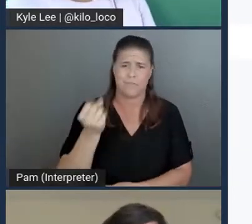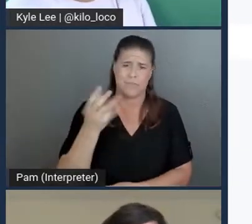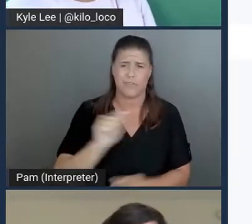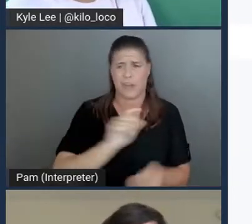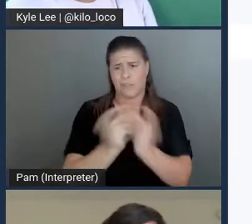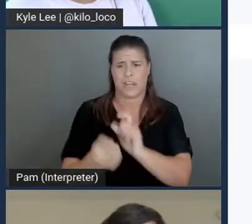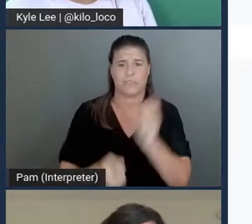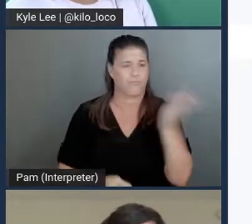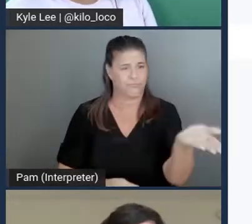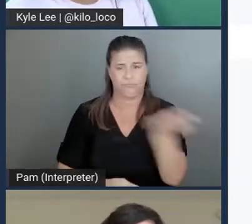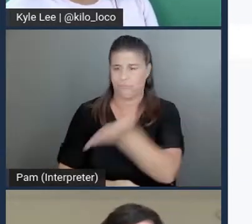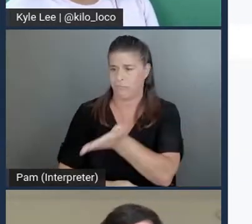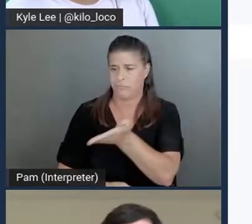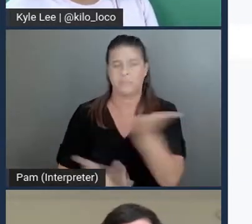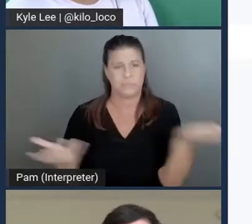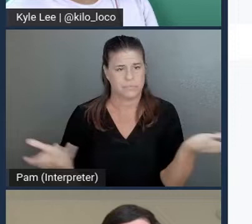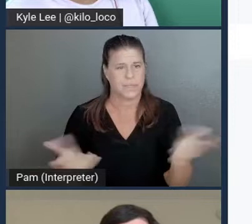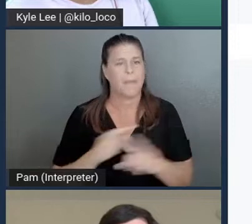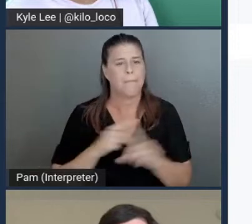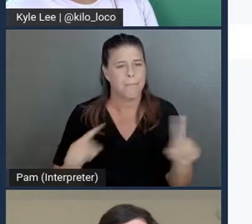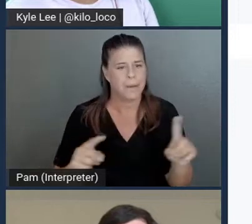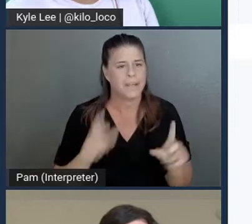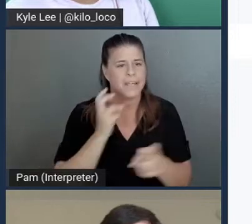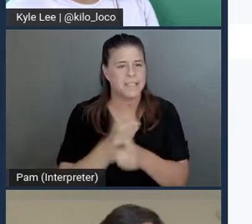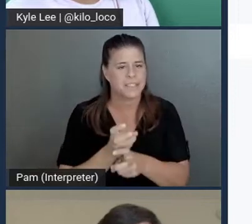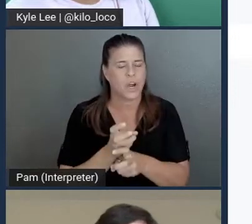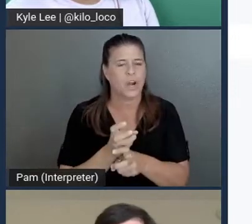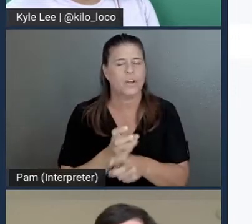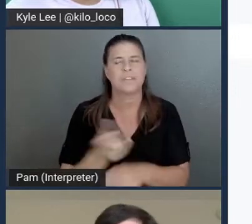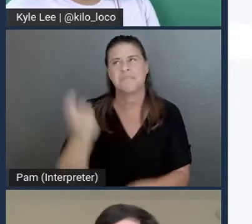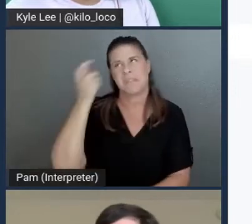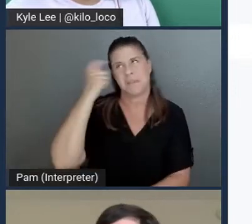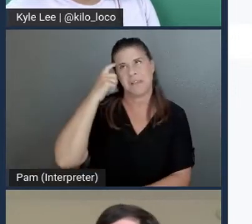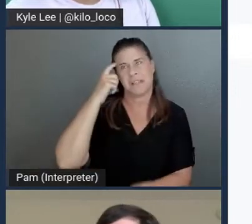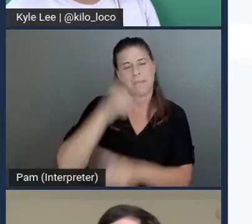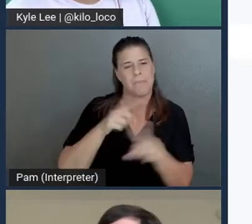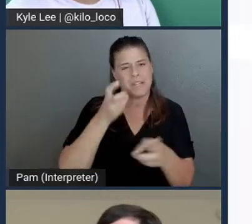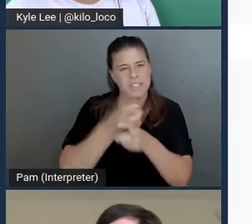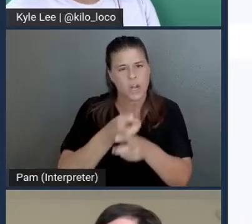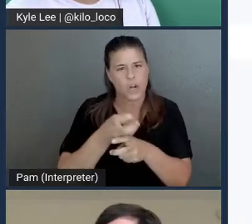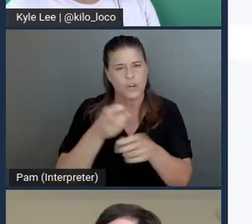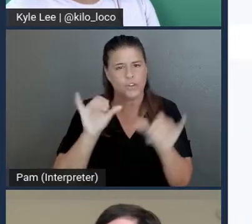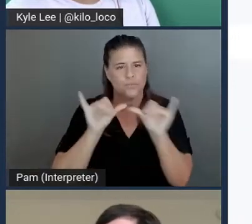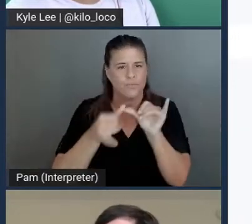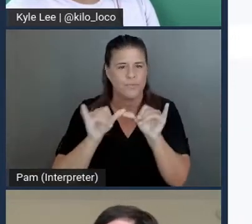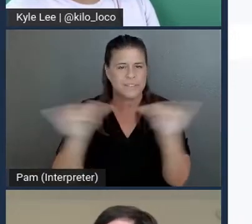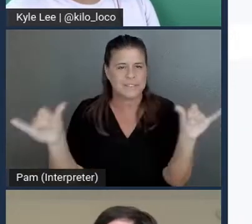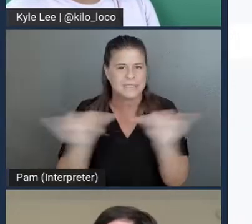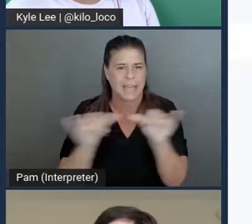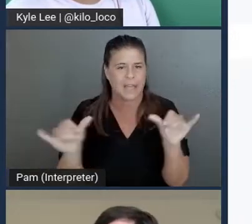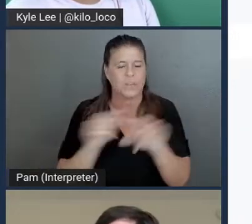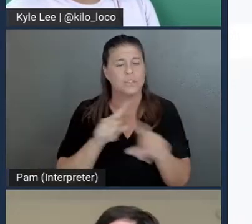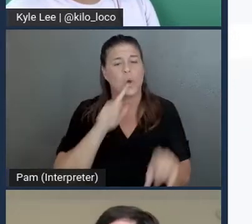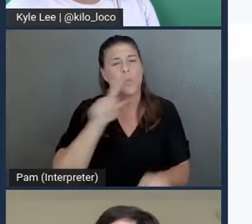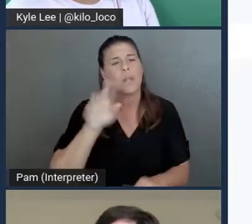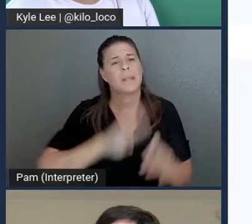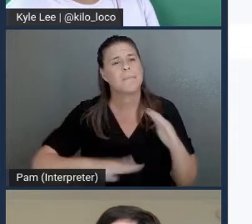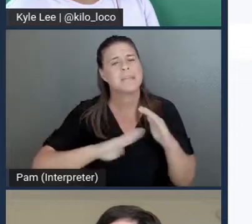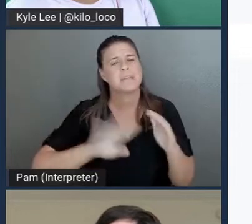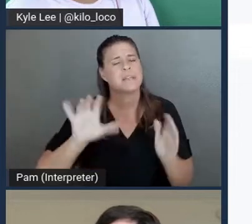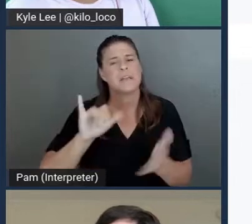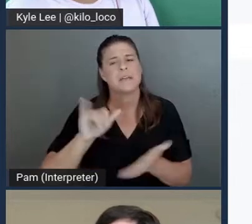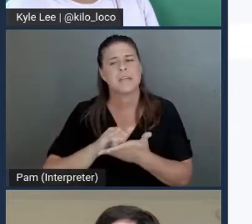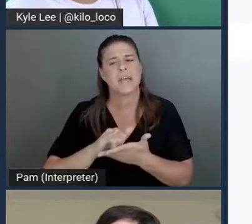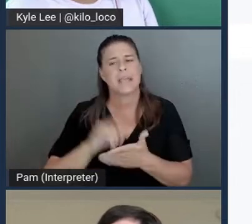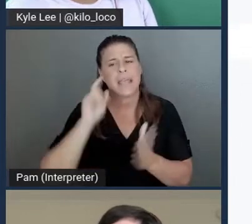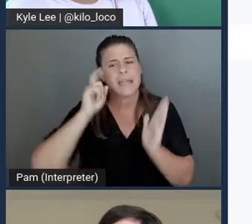changed. But it's hard to do, and it's hard to do at scale. Okay, so it basically does, like, it